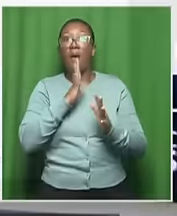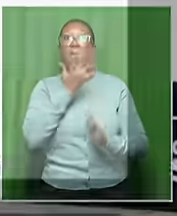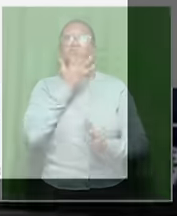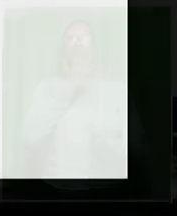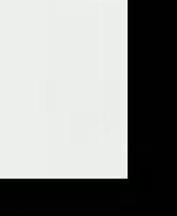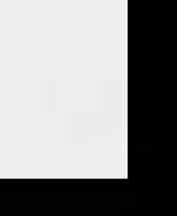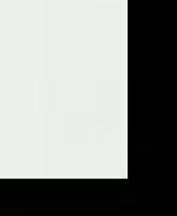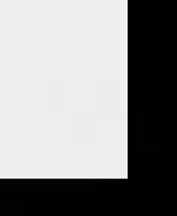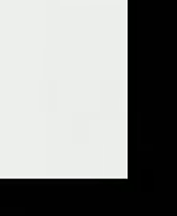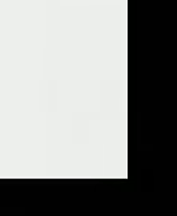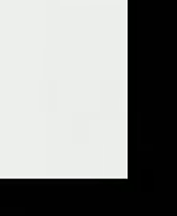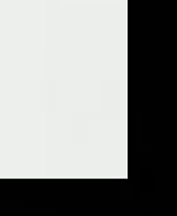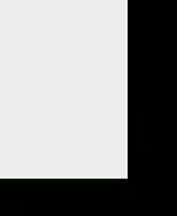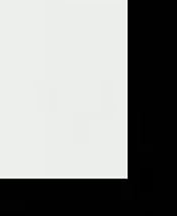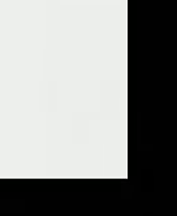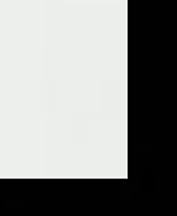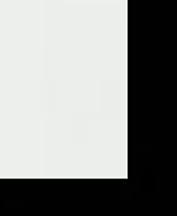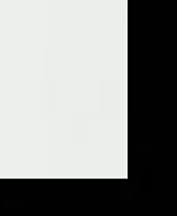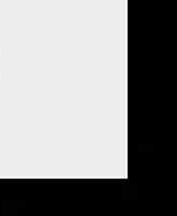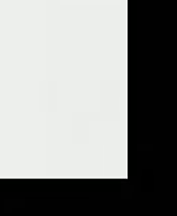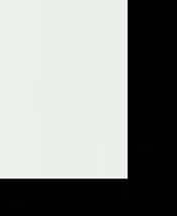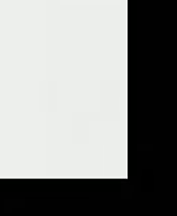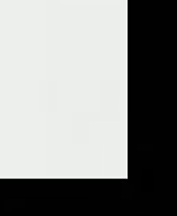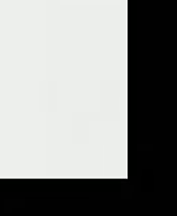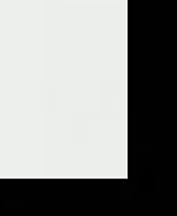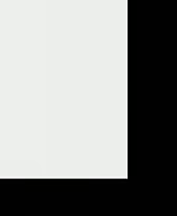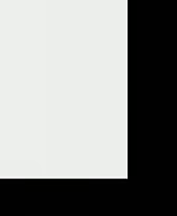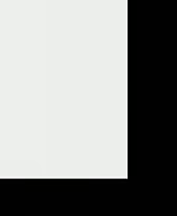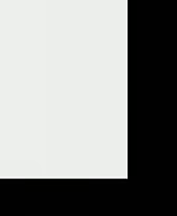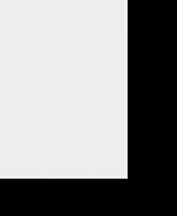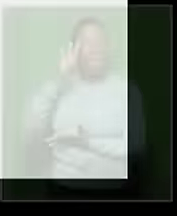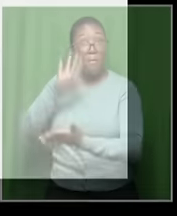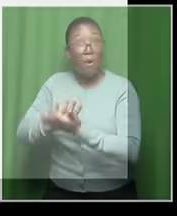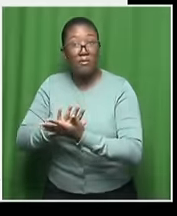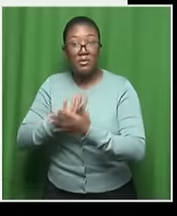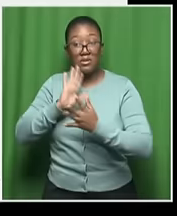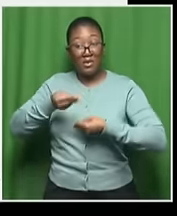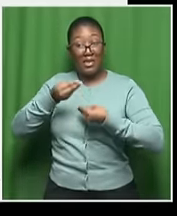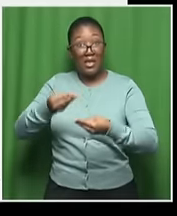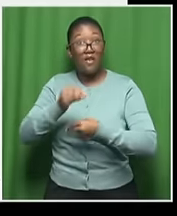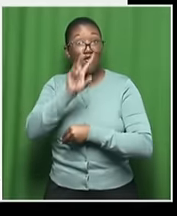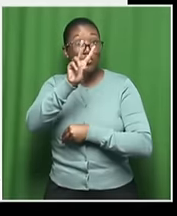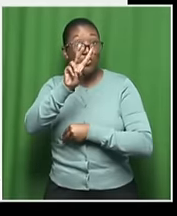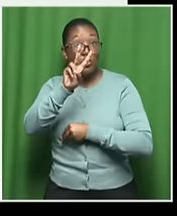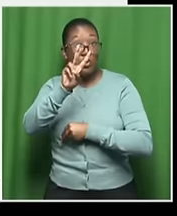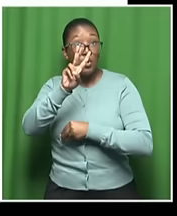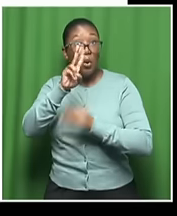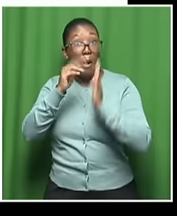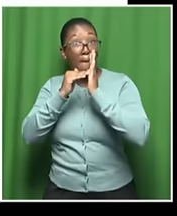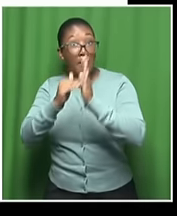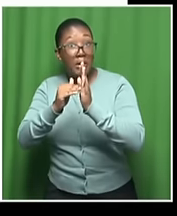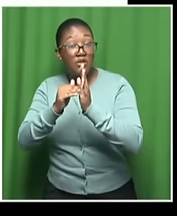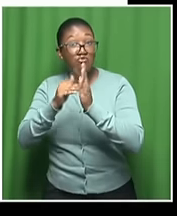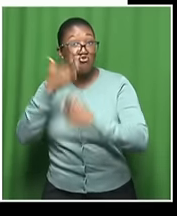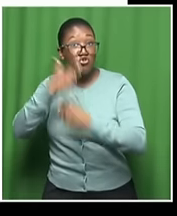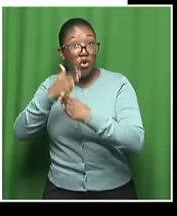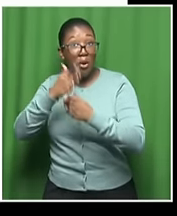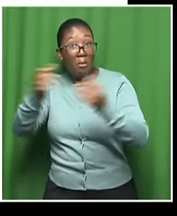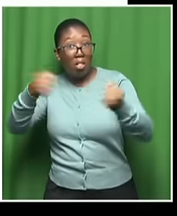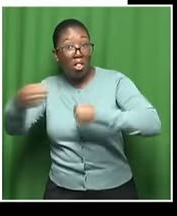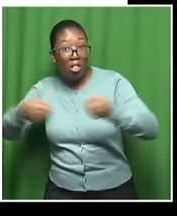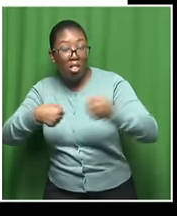not making promises. We are not promising 2 million jobs. We are putting forward